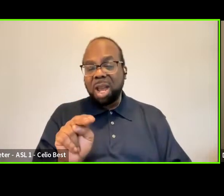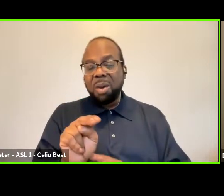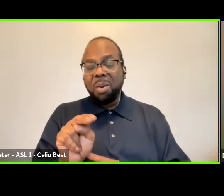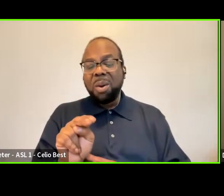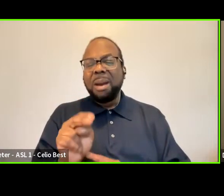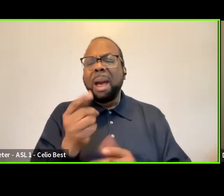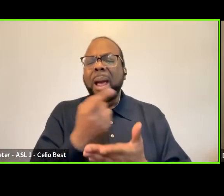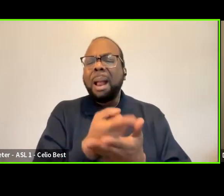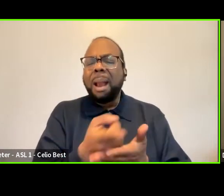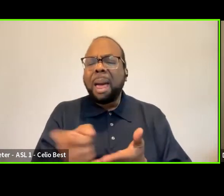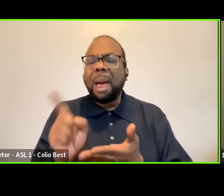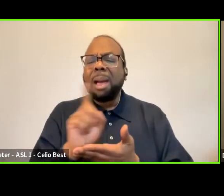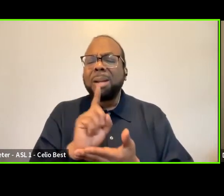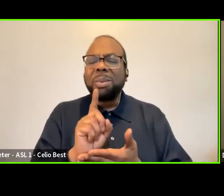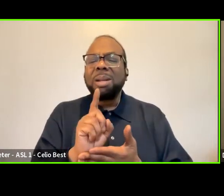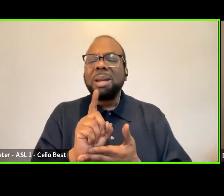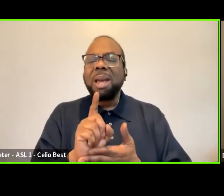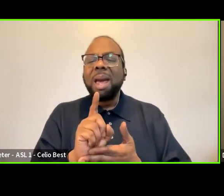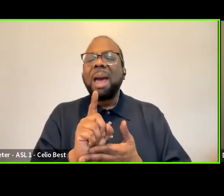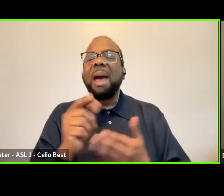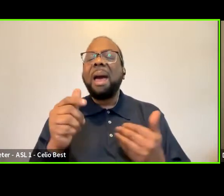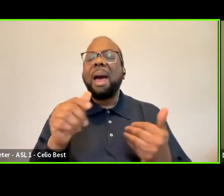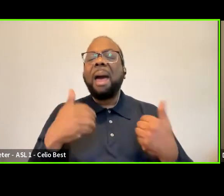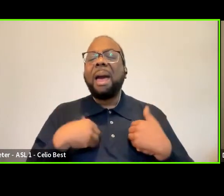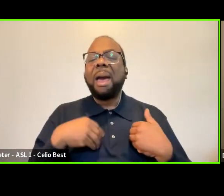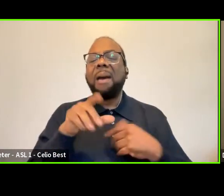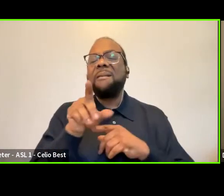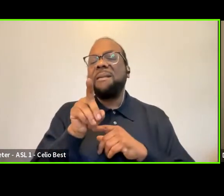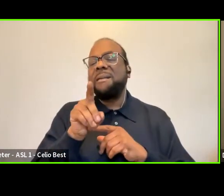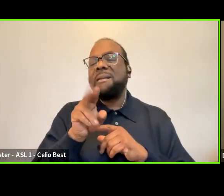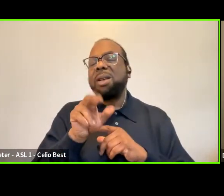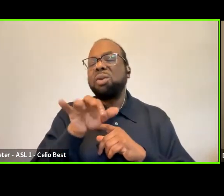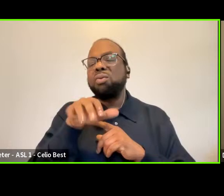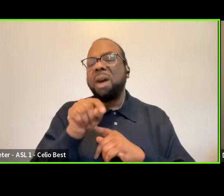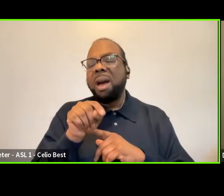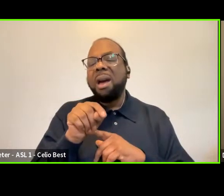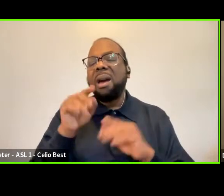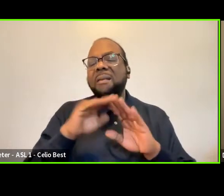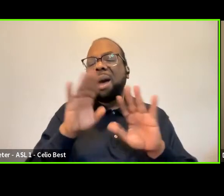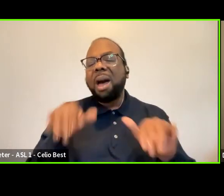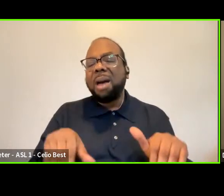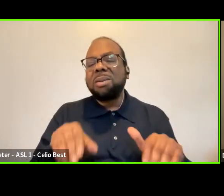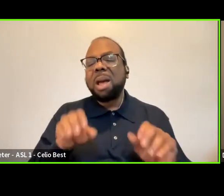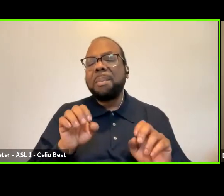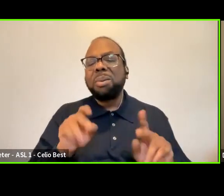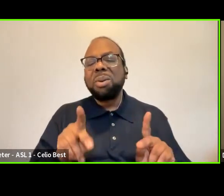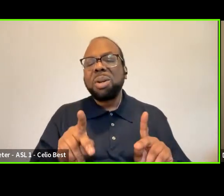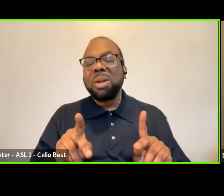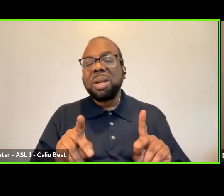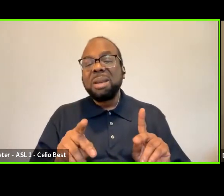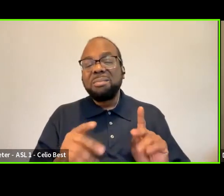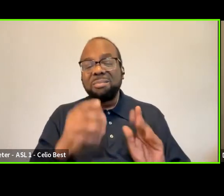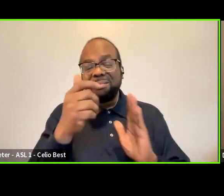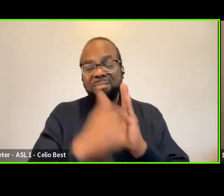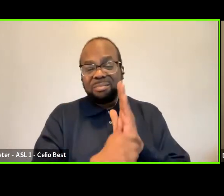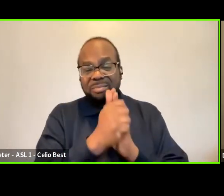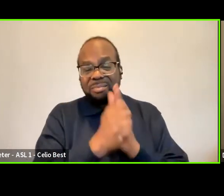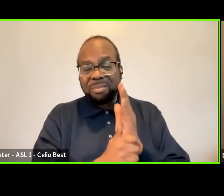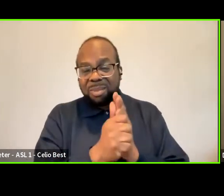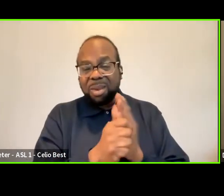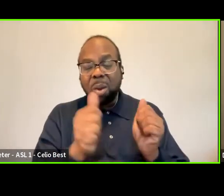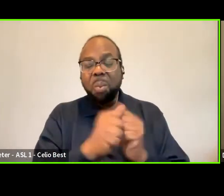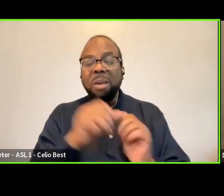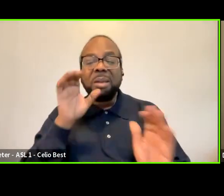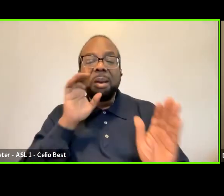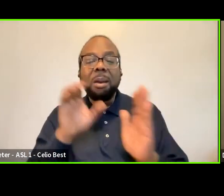the Housing Opportunity Directly. Draft Annotated Zoning Text, along with an Illustrated Guide to the